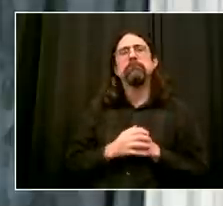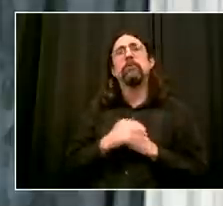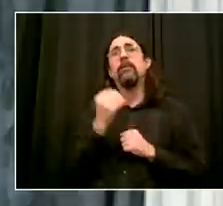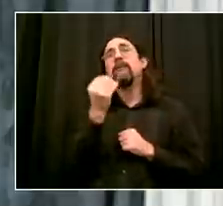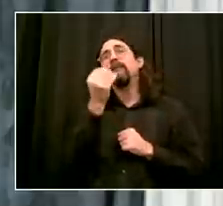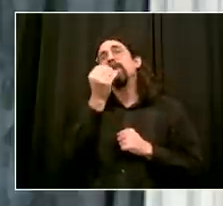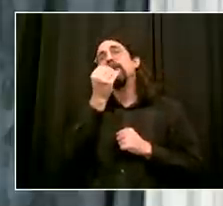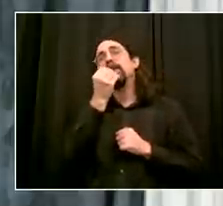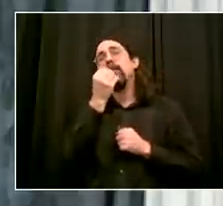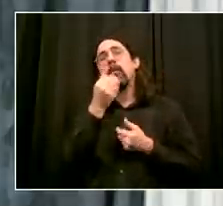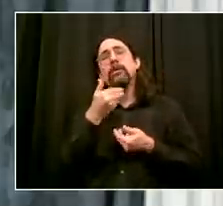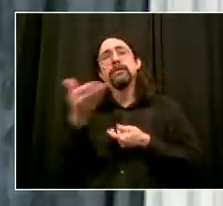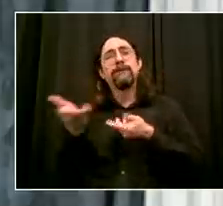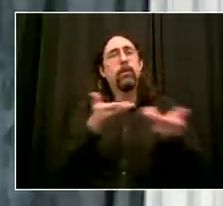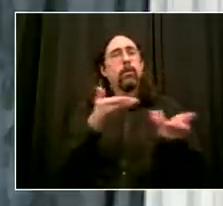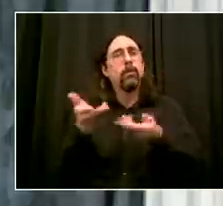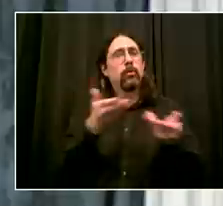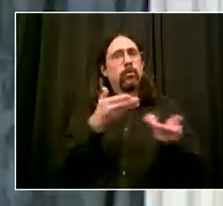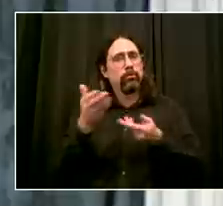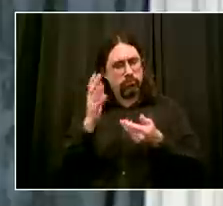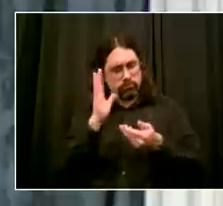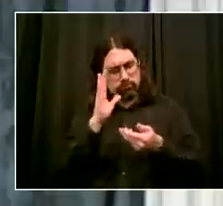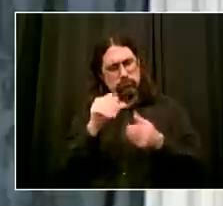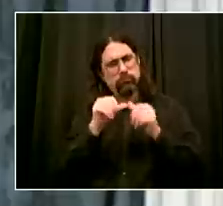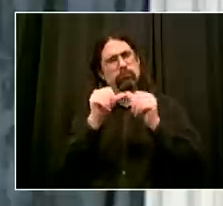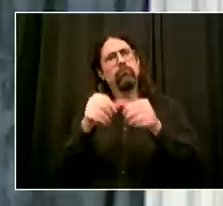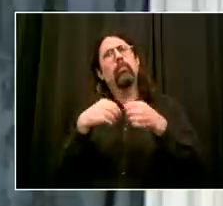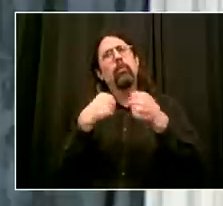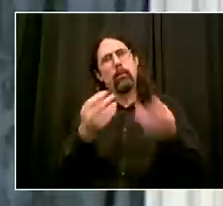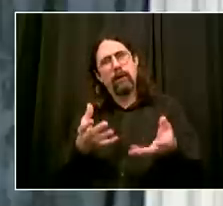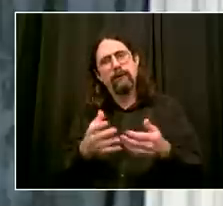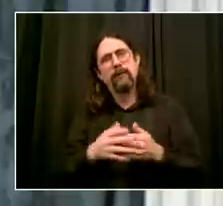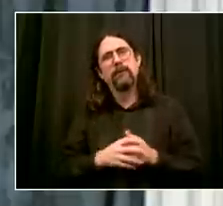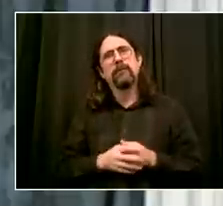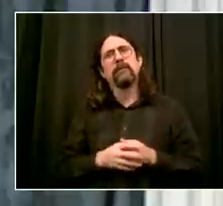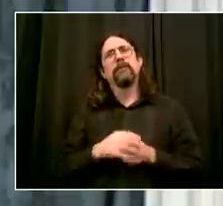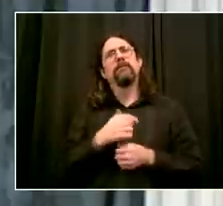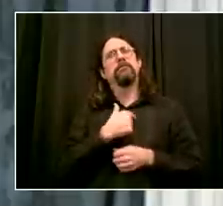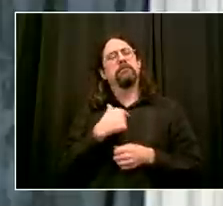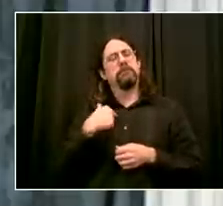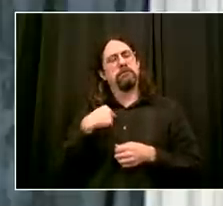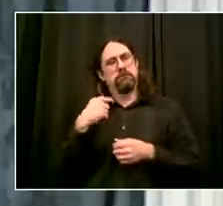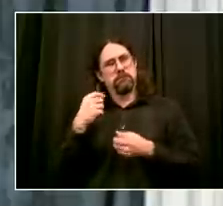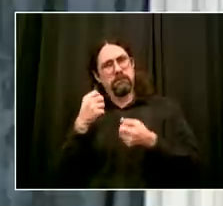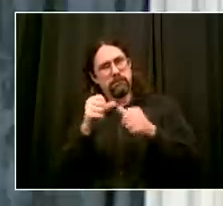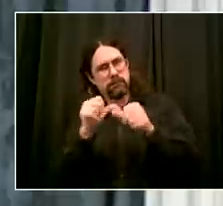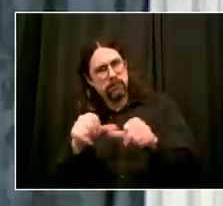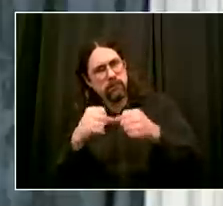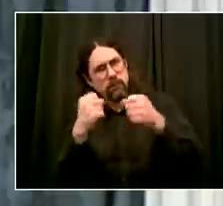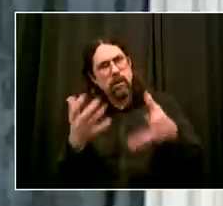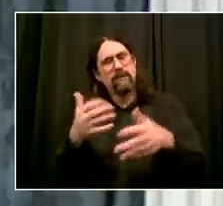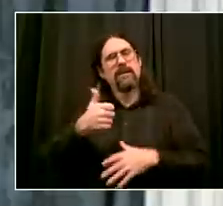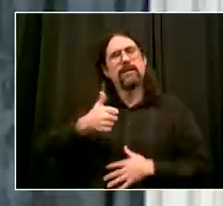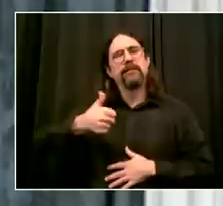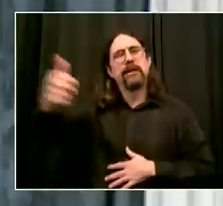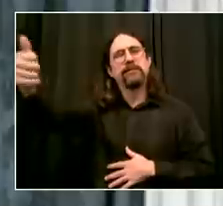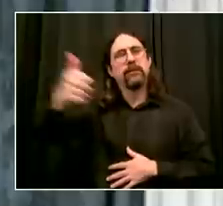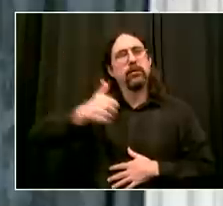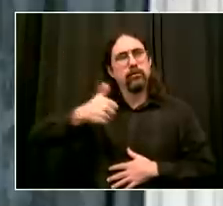you or prescribed in a more convenient way. You can call 311 for assistance with